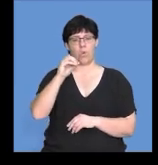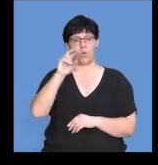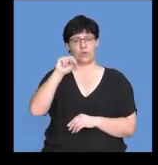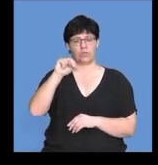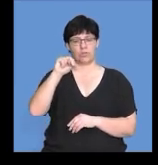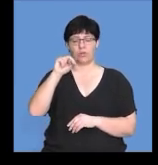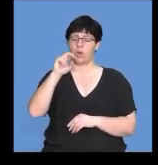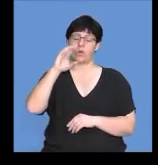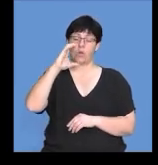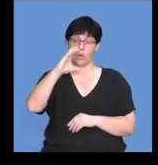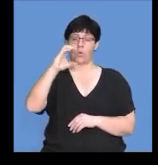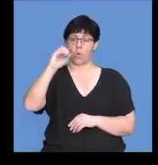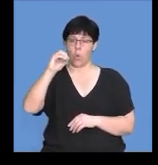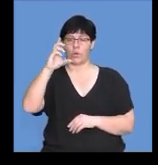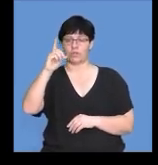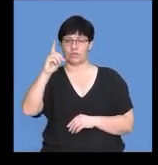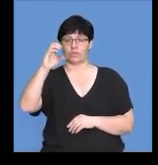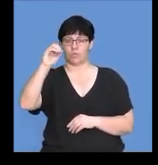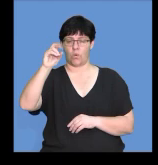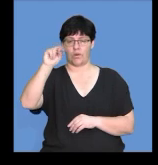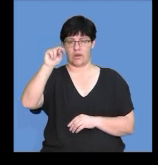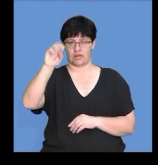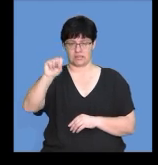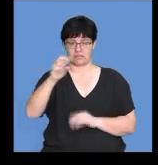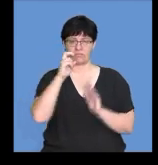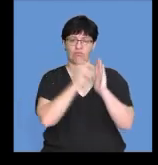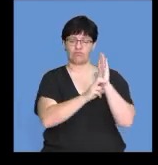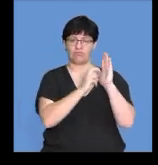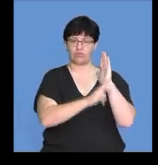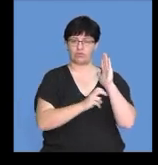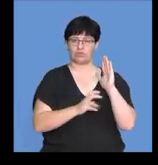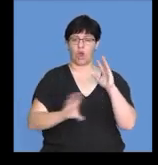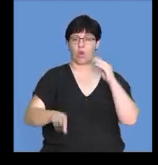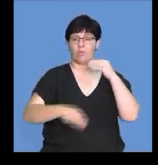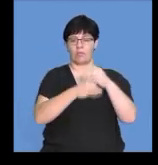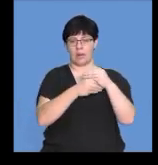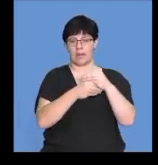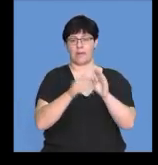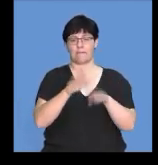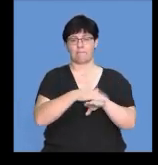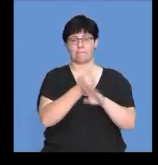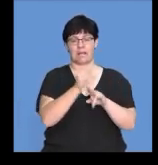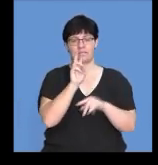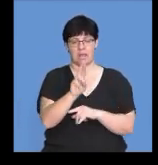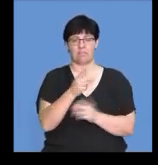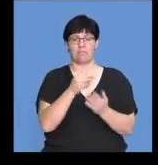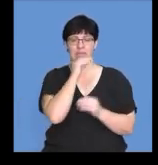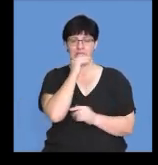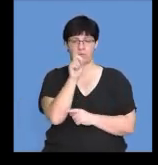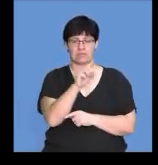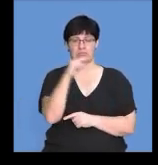that codon would be, if we go and apply our rules of complementary base pair, that would be a G,